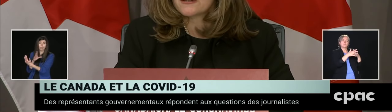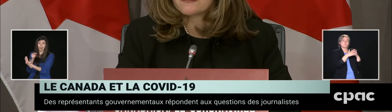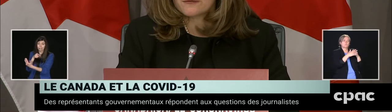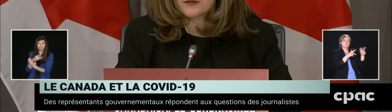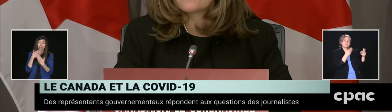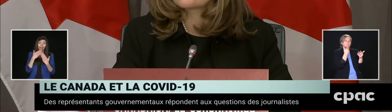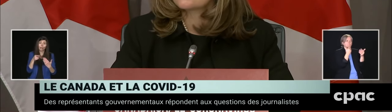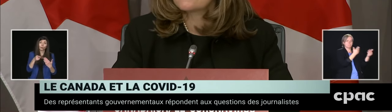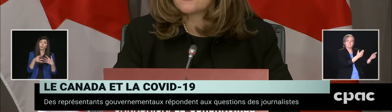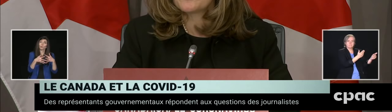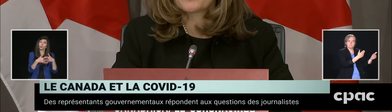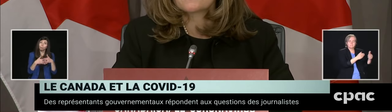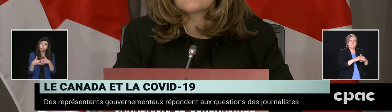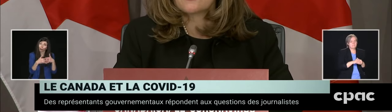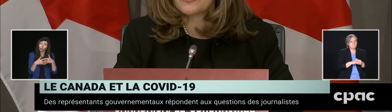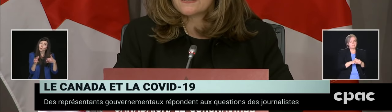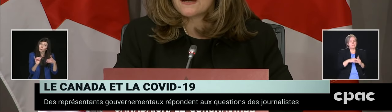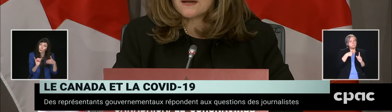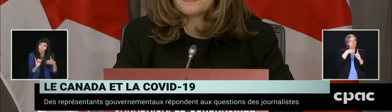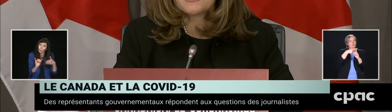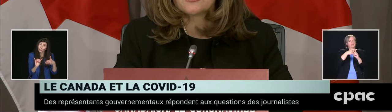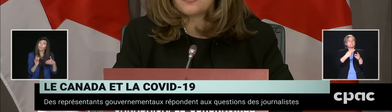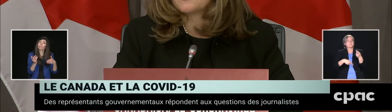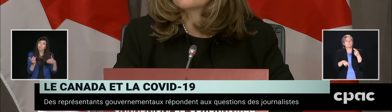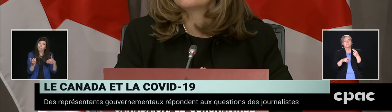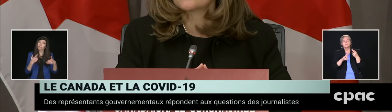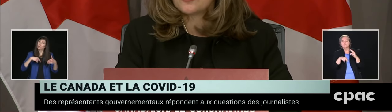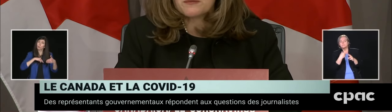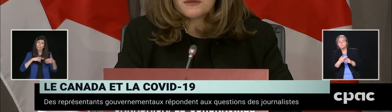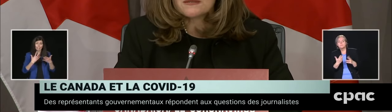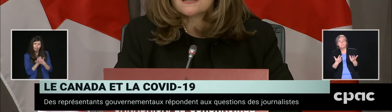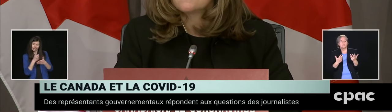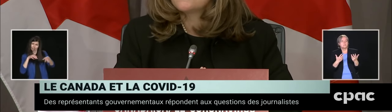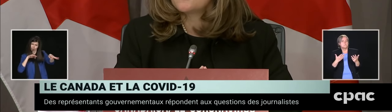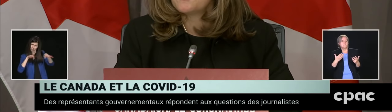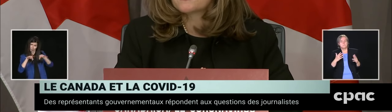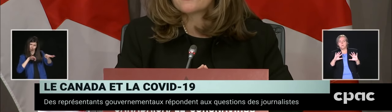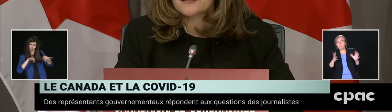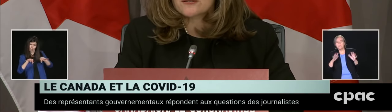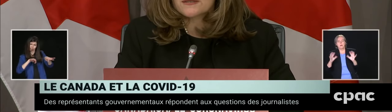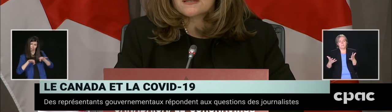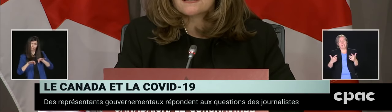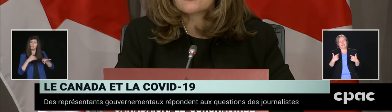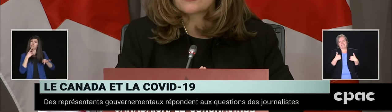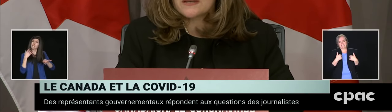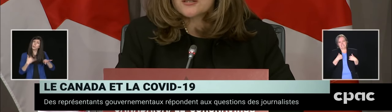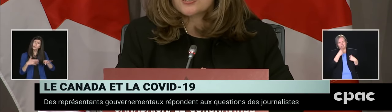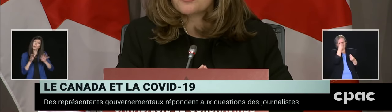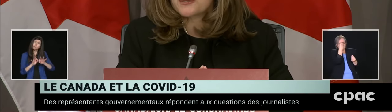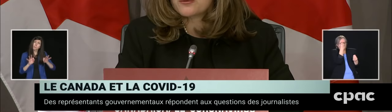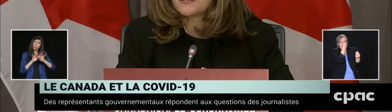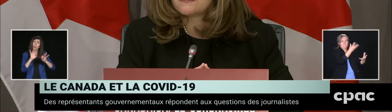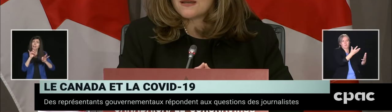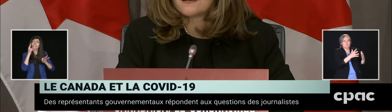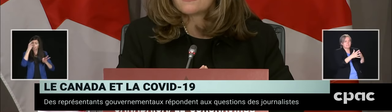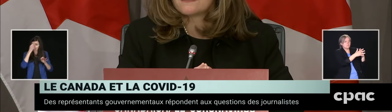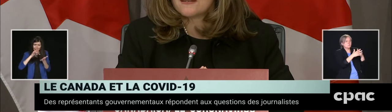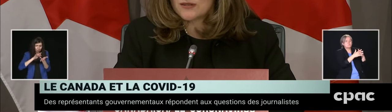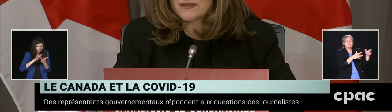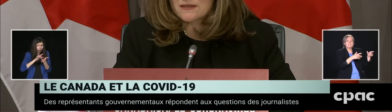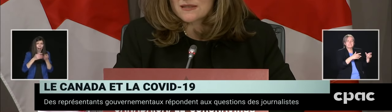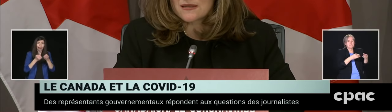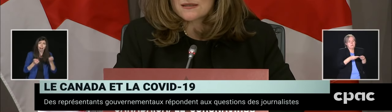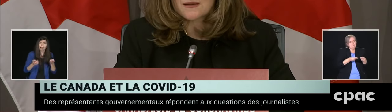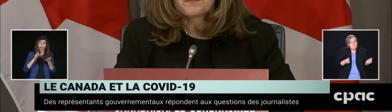our American friends and neighbors that when it comes to medical equipment and medical services, the relationship between Canada